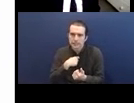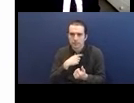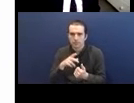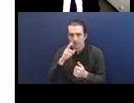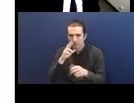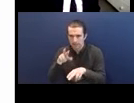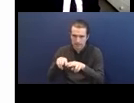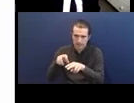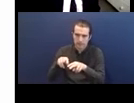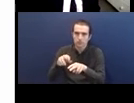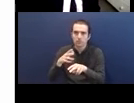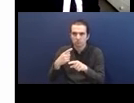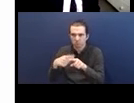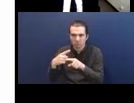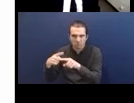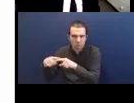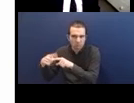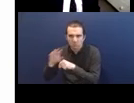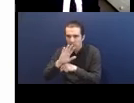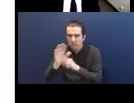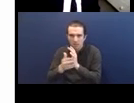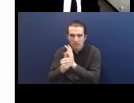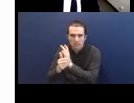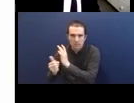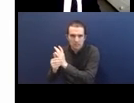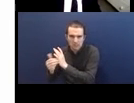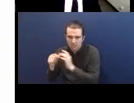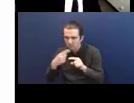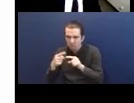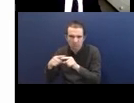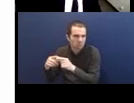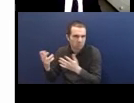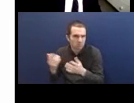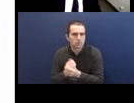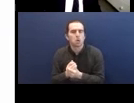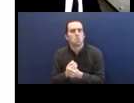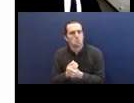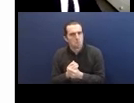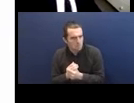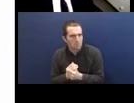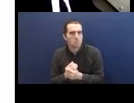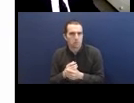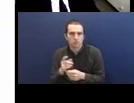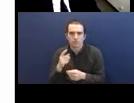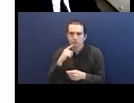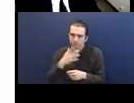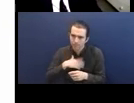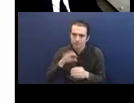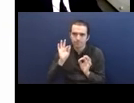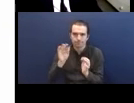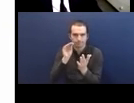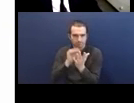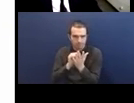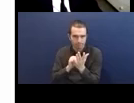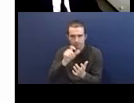design, spacious classroom, more staff. Well, hopefully when they're redesigning the building, I'd probably like to go back and visit